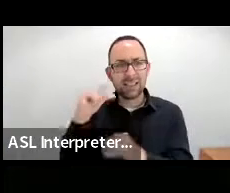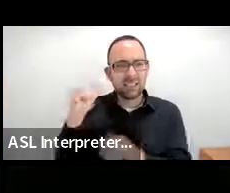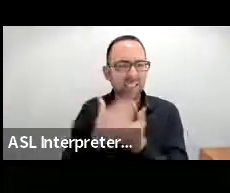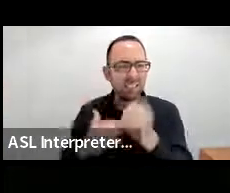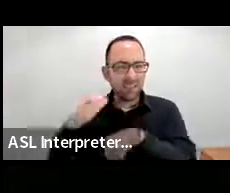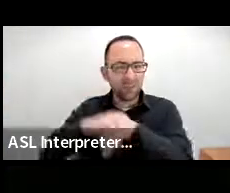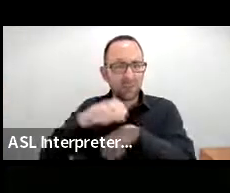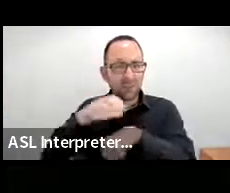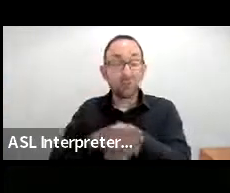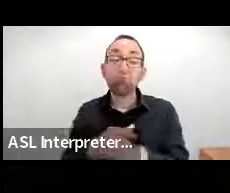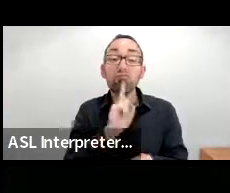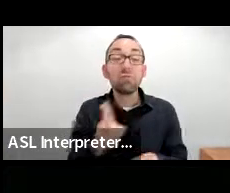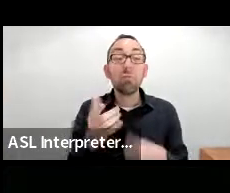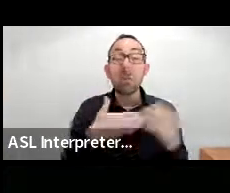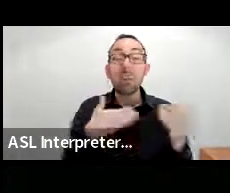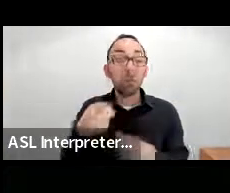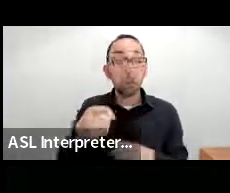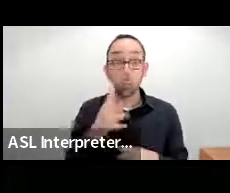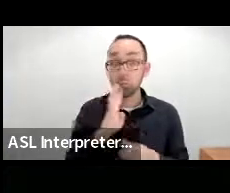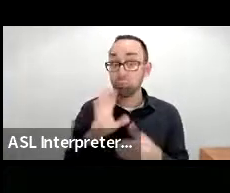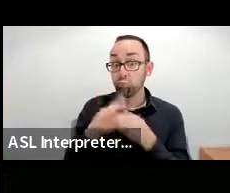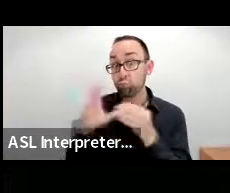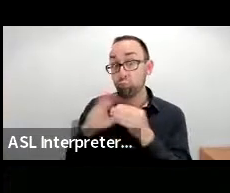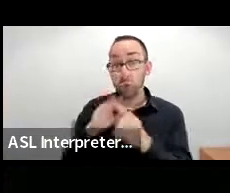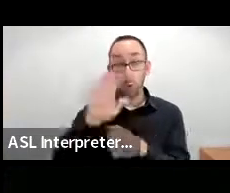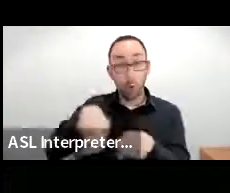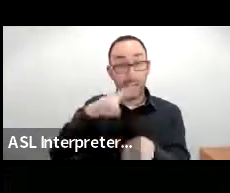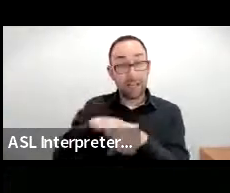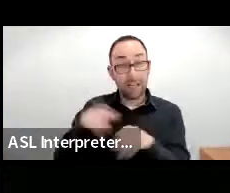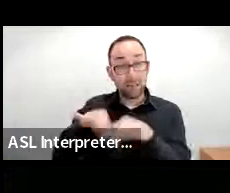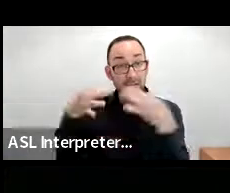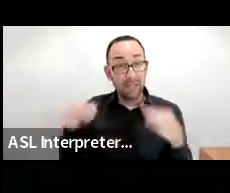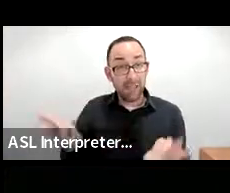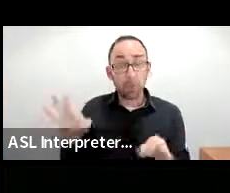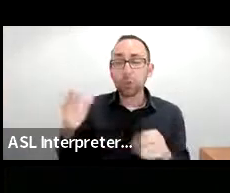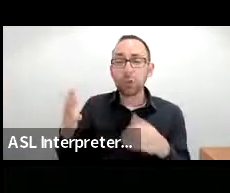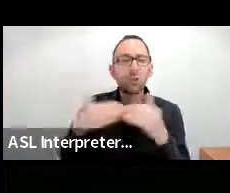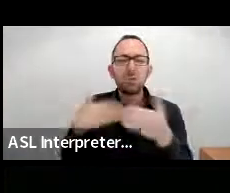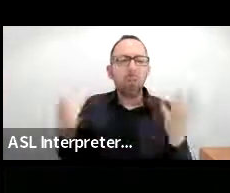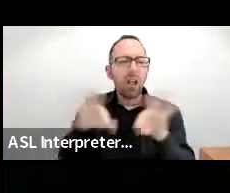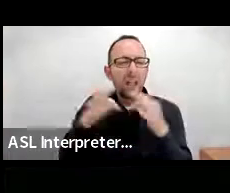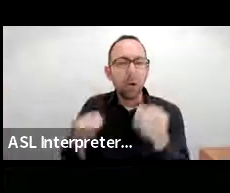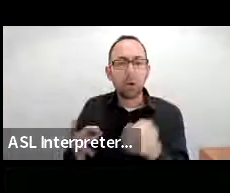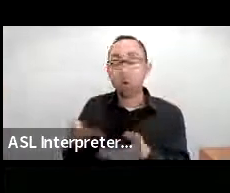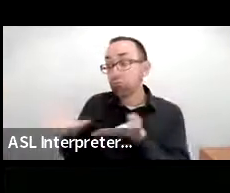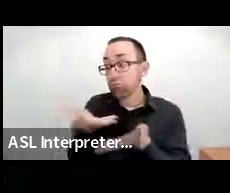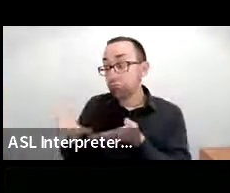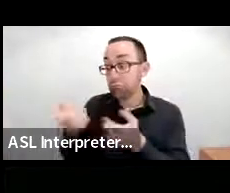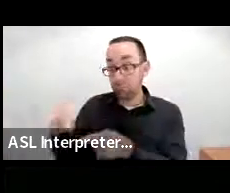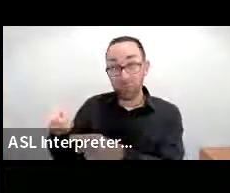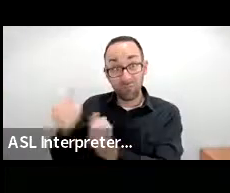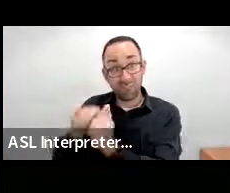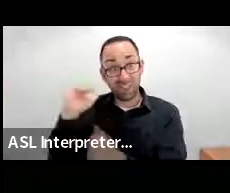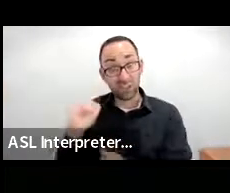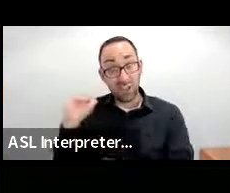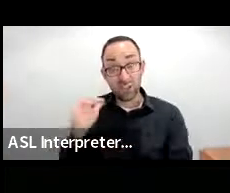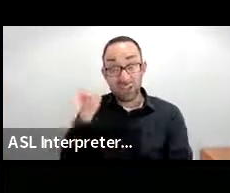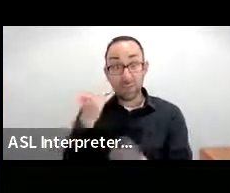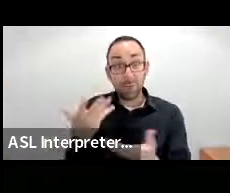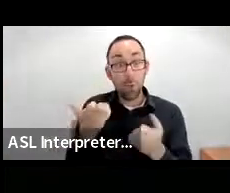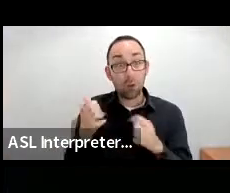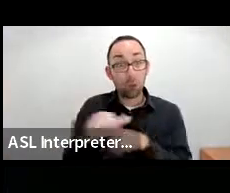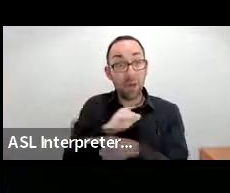Anything that you typically say to your child in your native tongue, whatever that may be, if you want to start to practice English, which